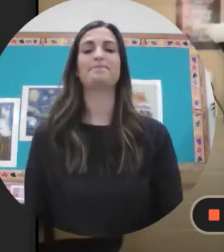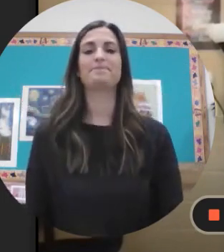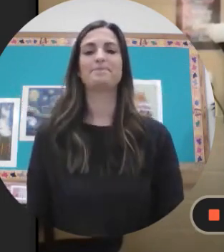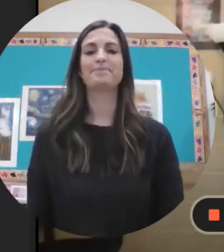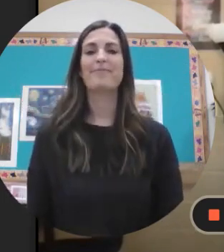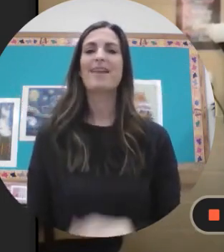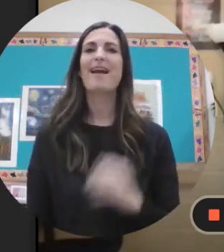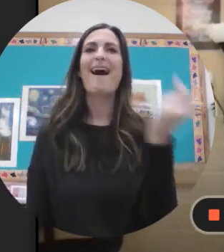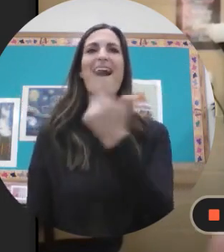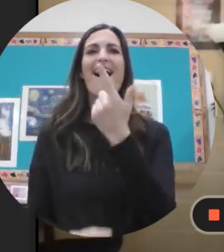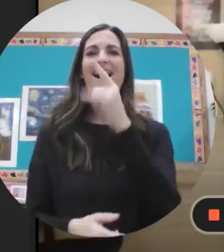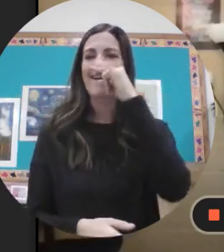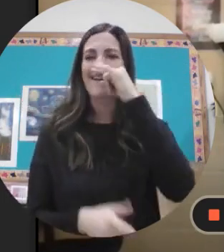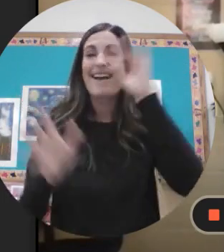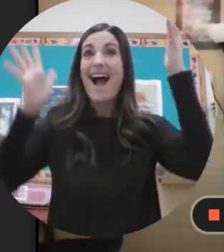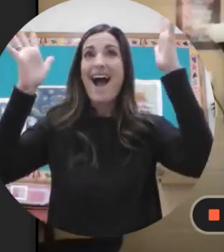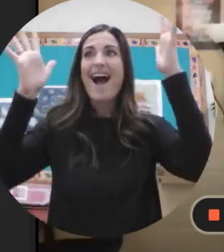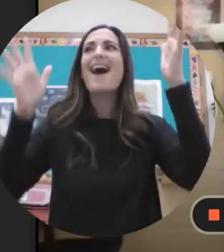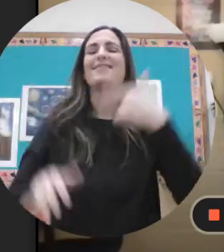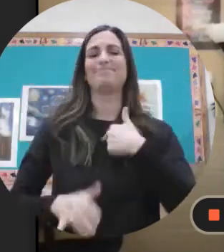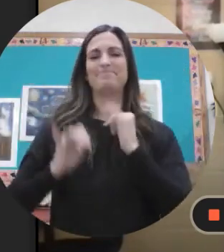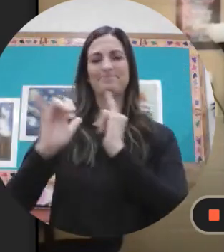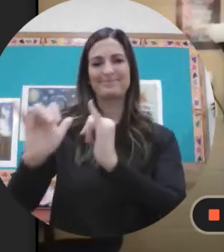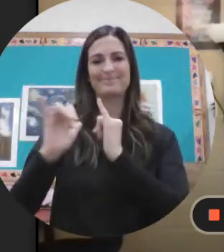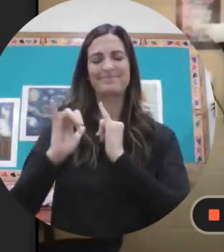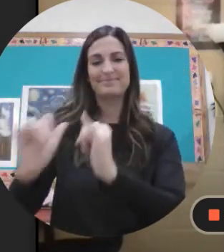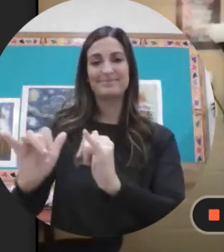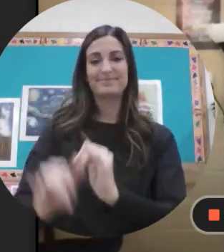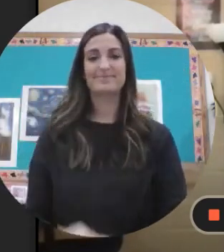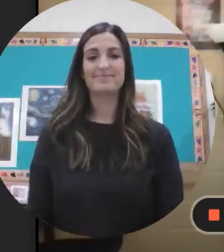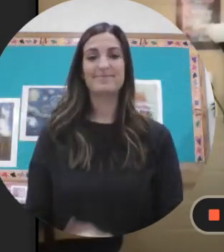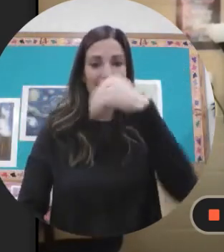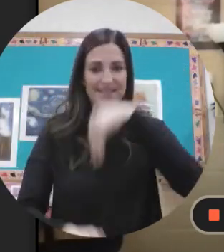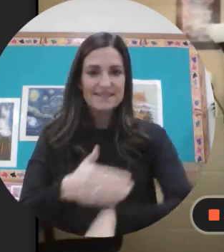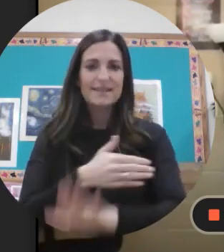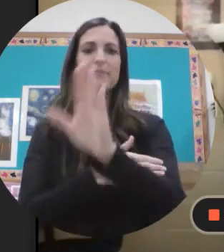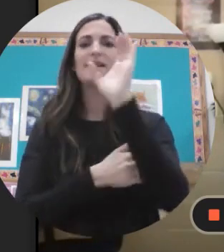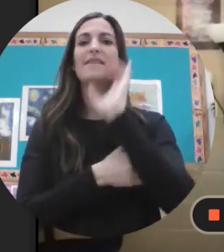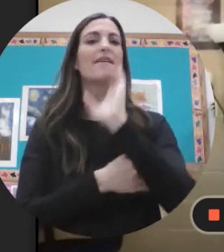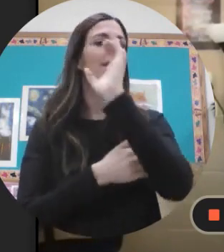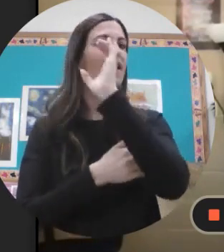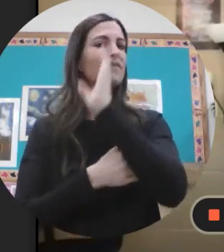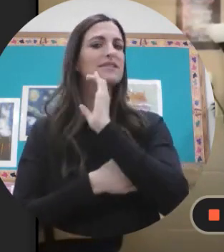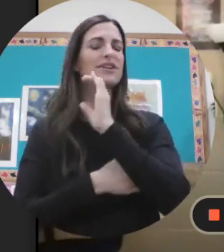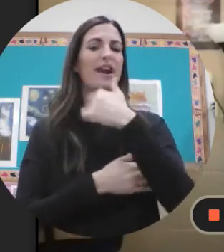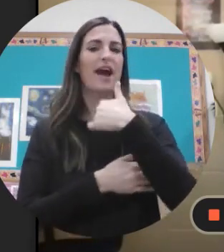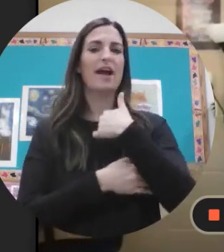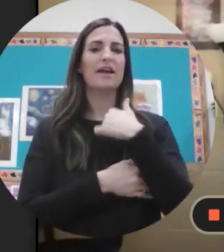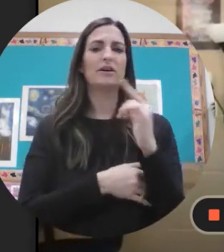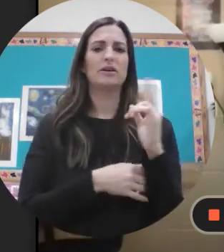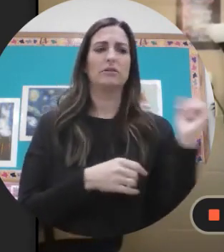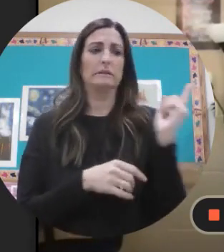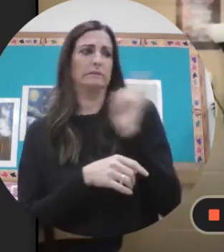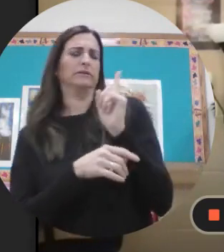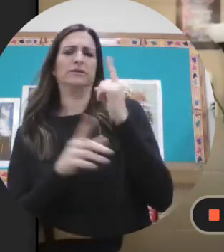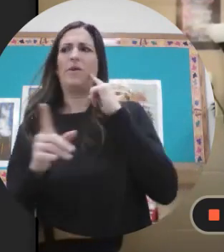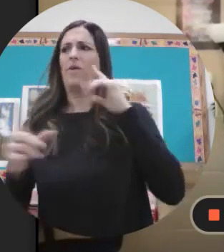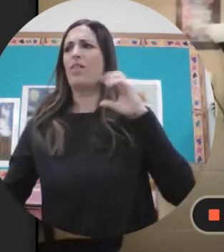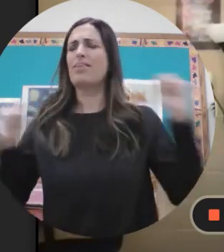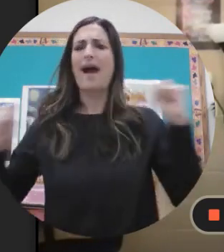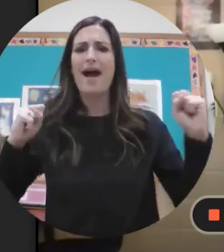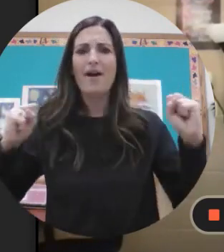Everyone cheered, so I did too. Stepping into the cafeteria, I was nearly knocked over by how loud it